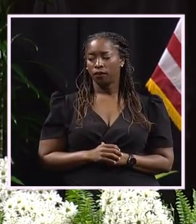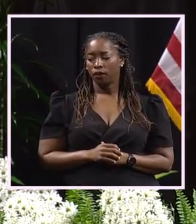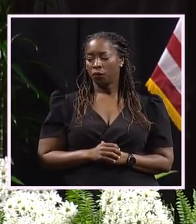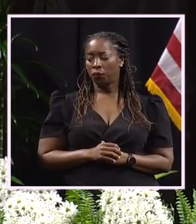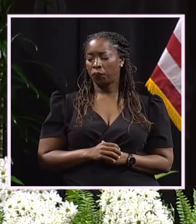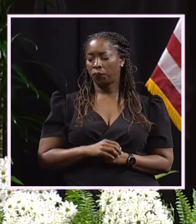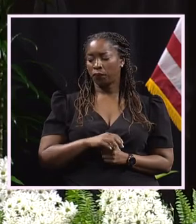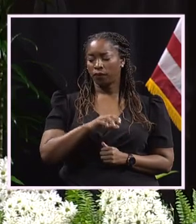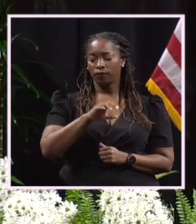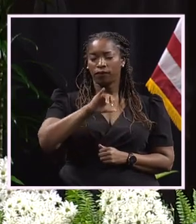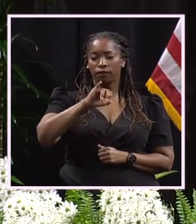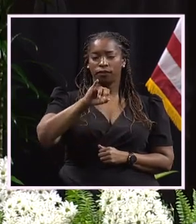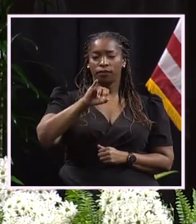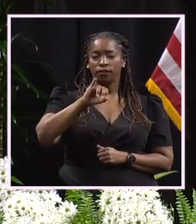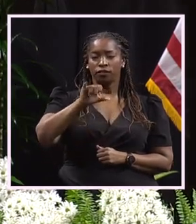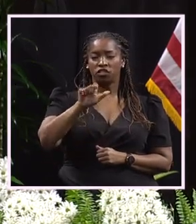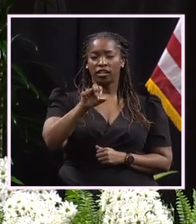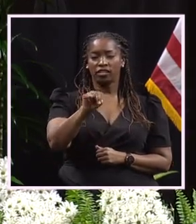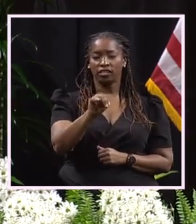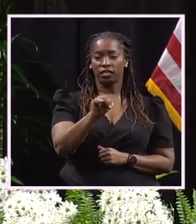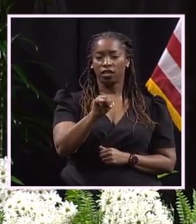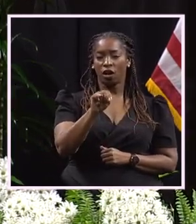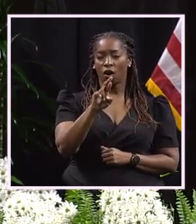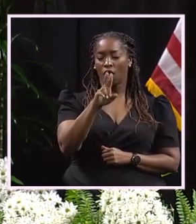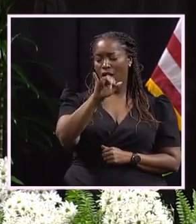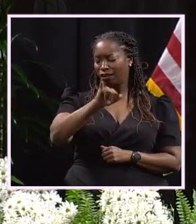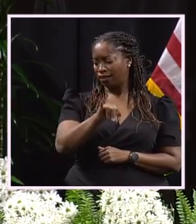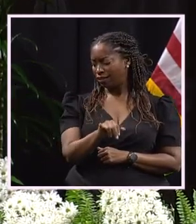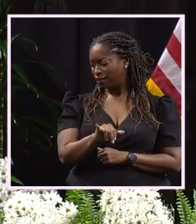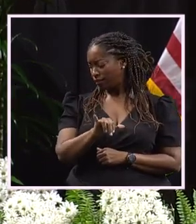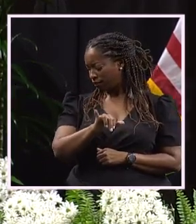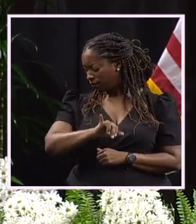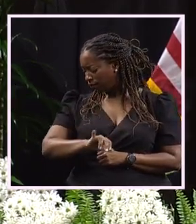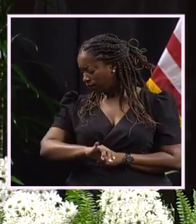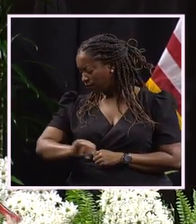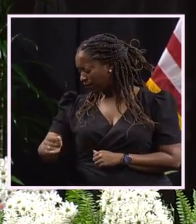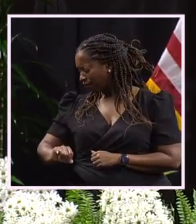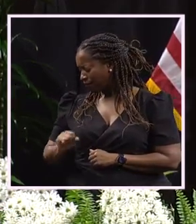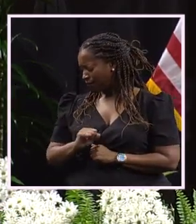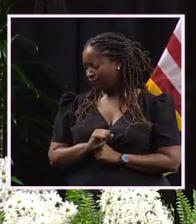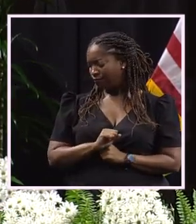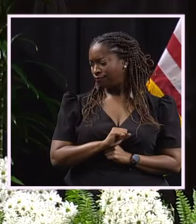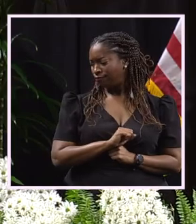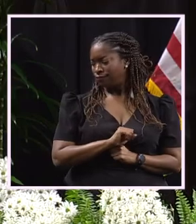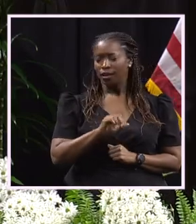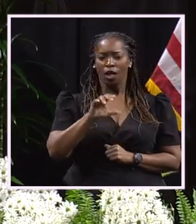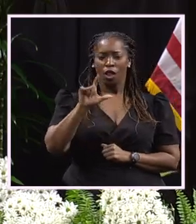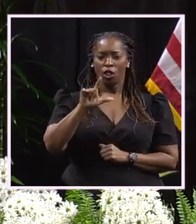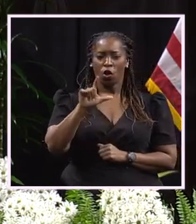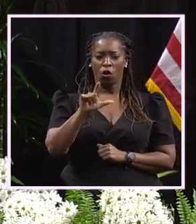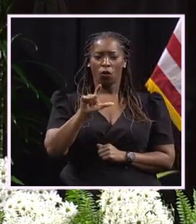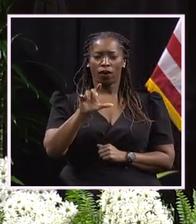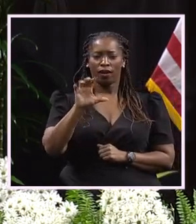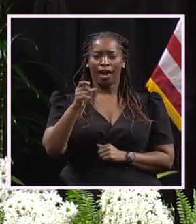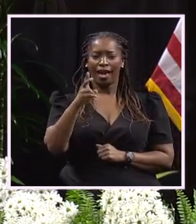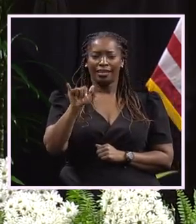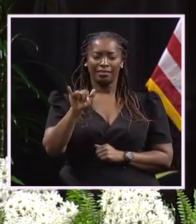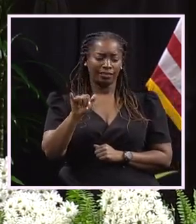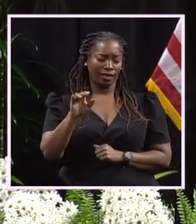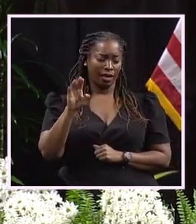Jason Arlie Camello, magna cum laude. Lauren Ashley Butler.